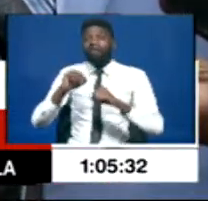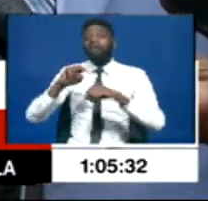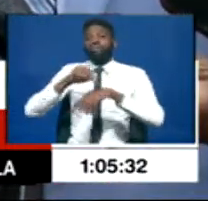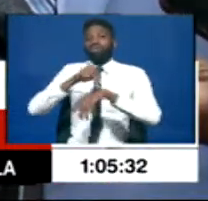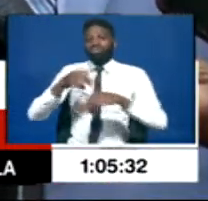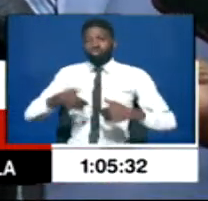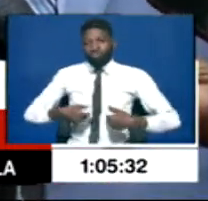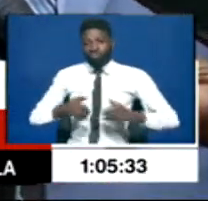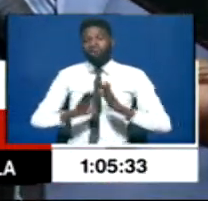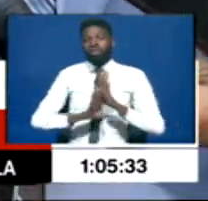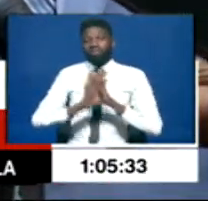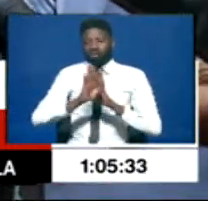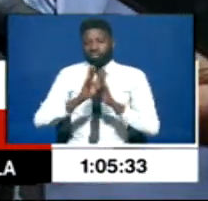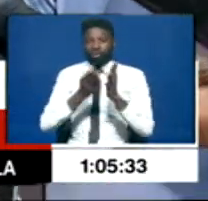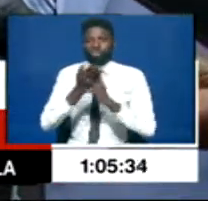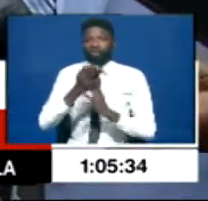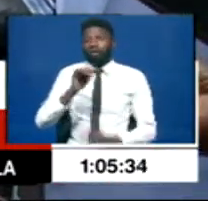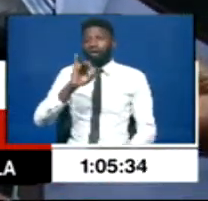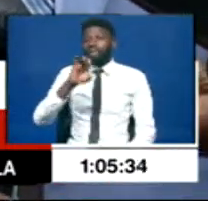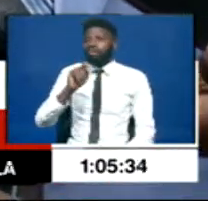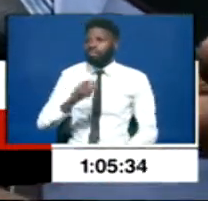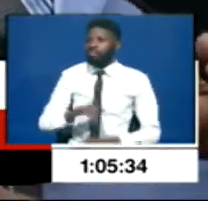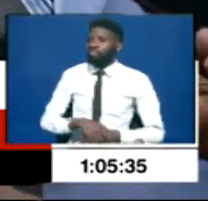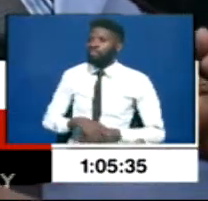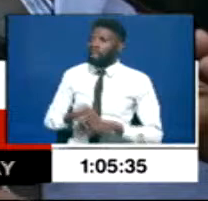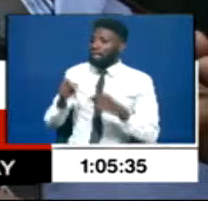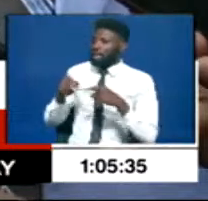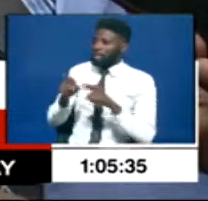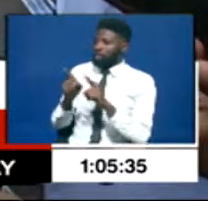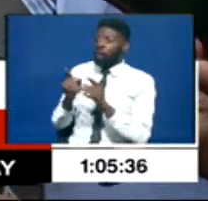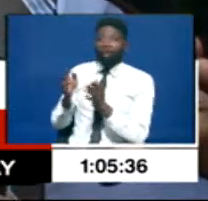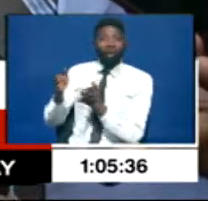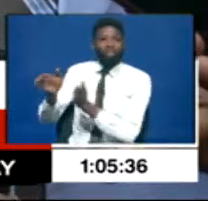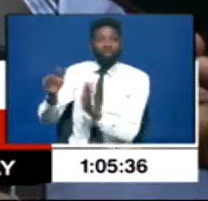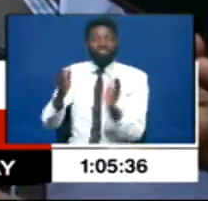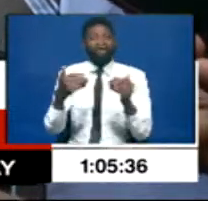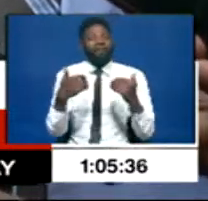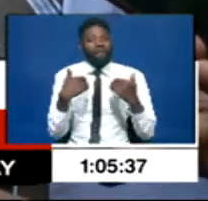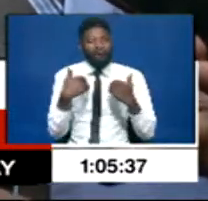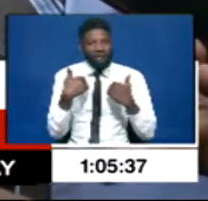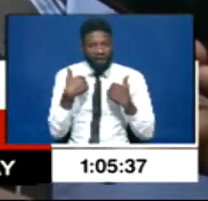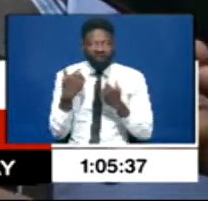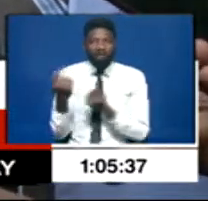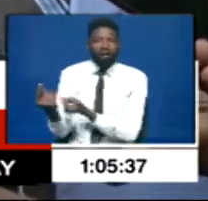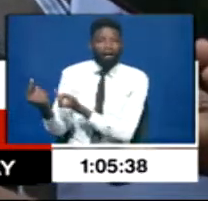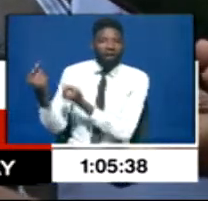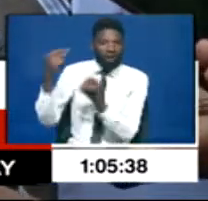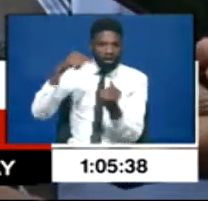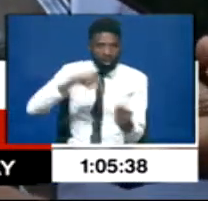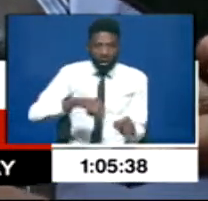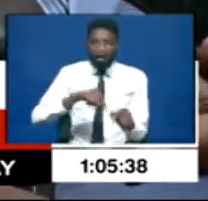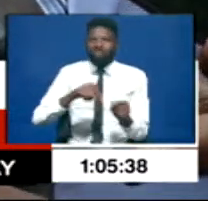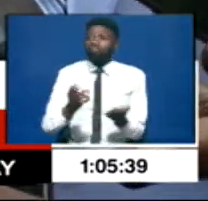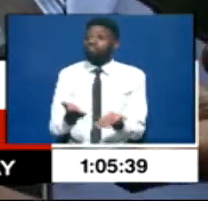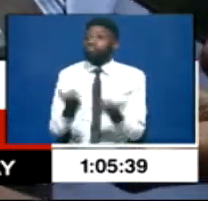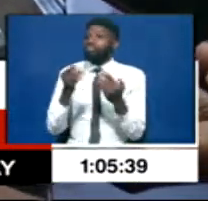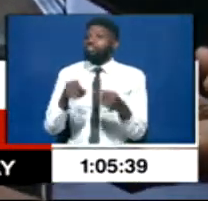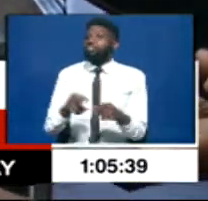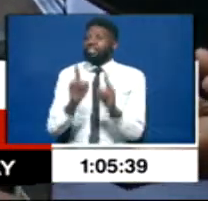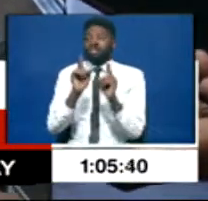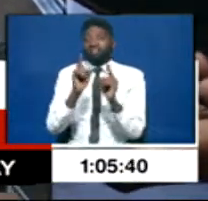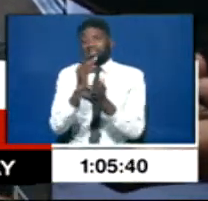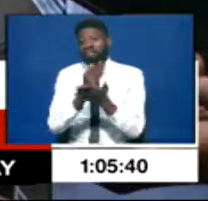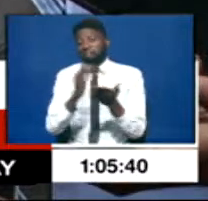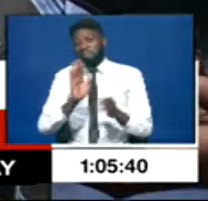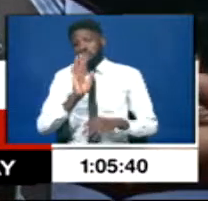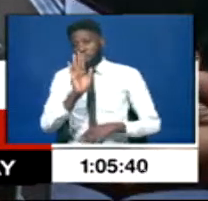nafasi ya kuja kujiendeleza, kwa maana wengine wana vipawa ambazo pengine ile system ya